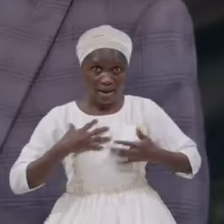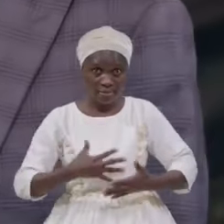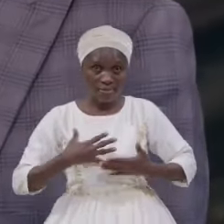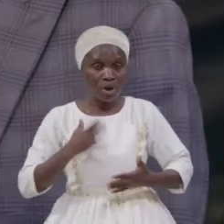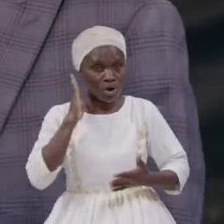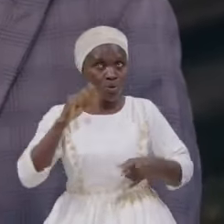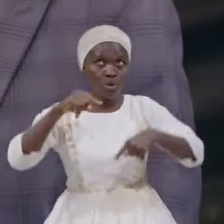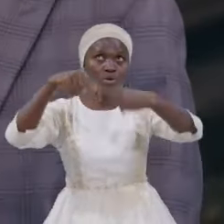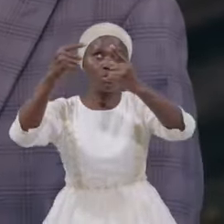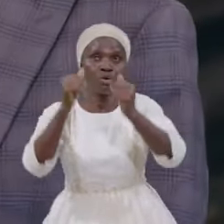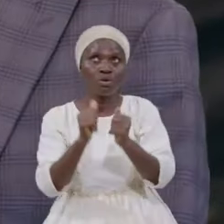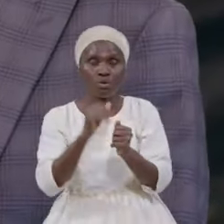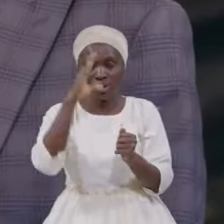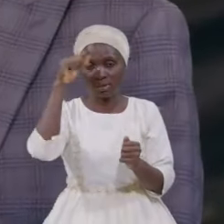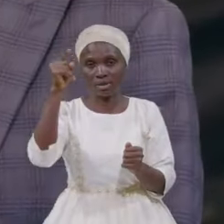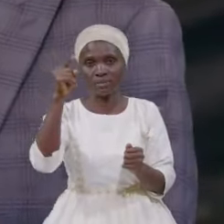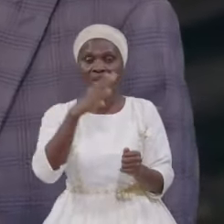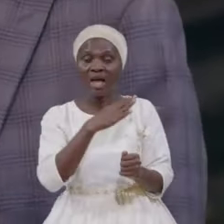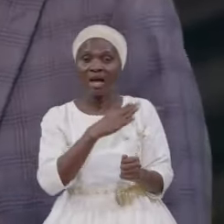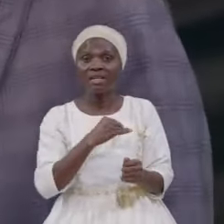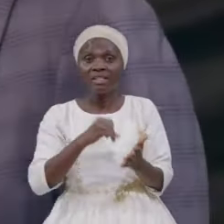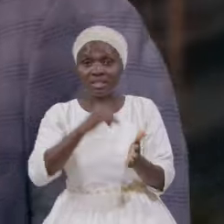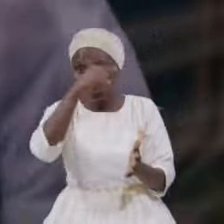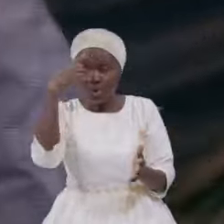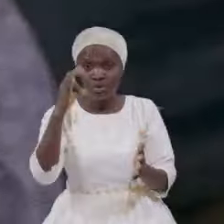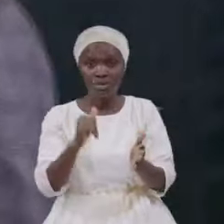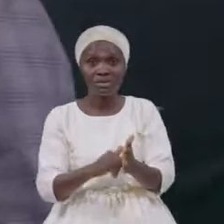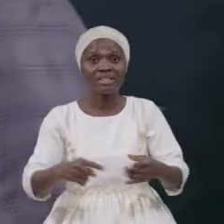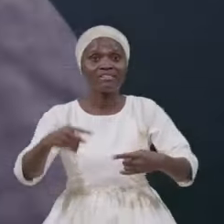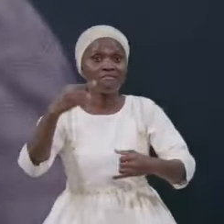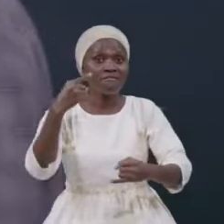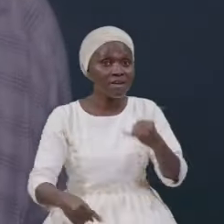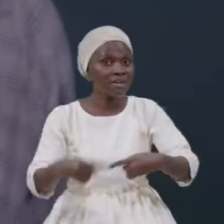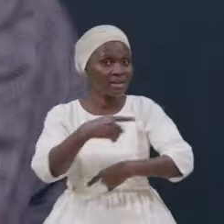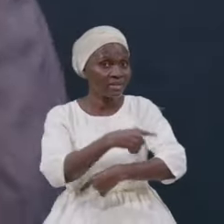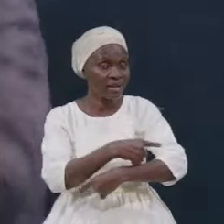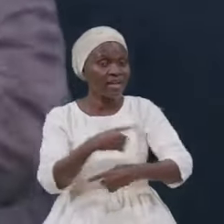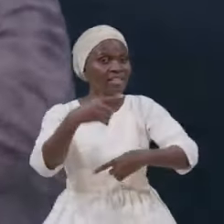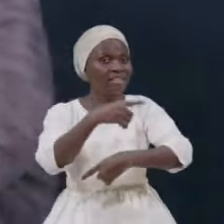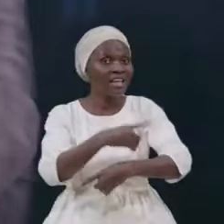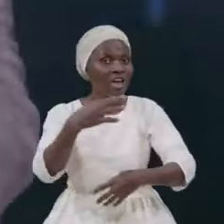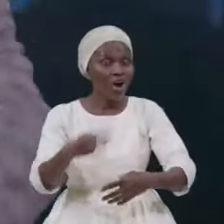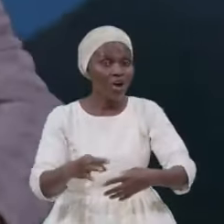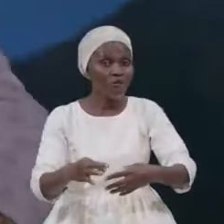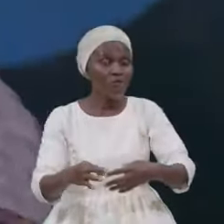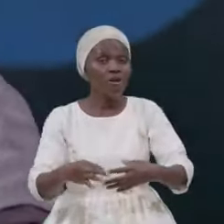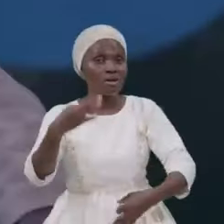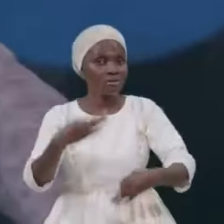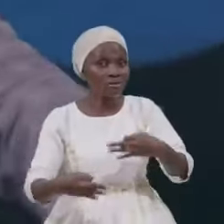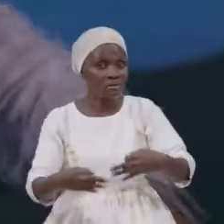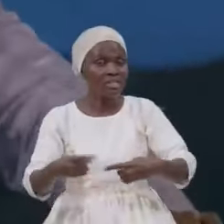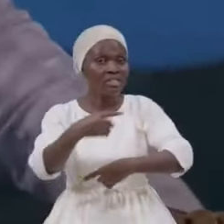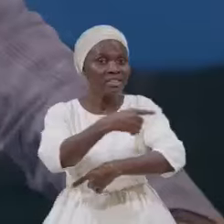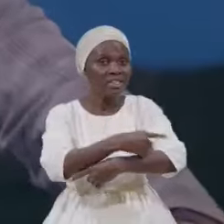final day, the day of reckoning, the day of resurrection, the day of the rapture. That's why